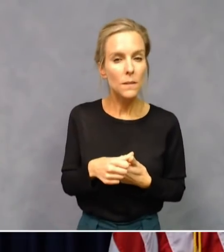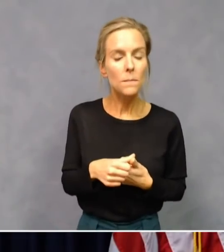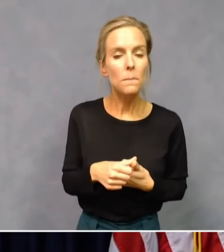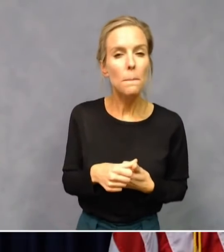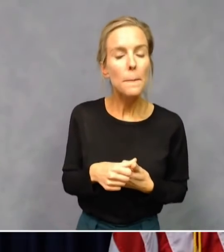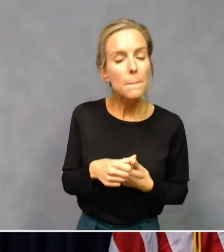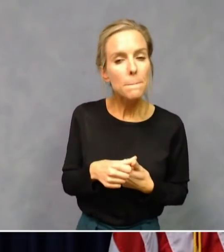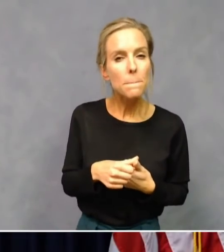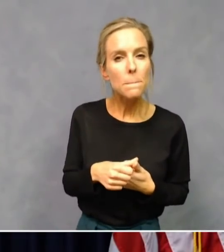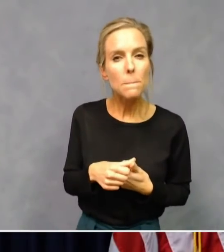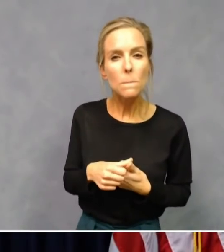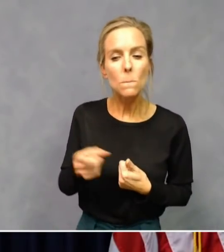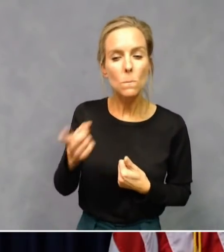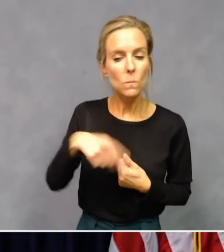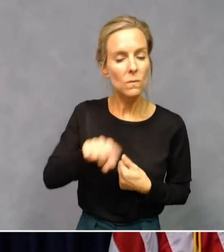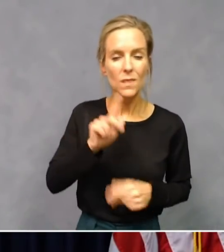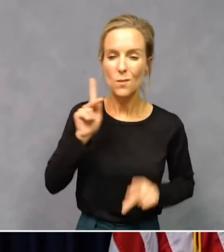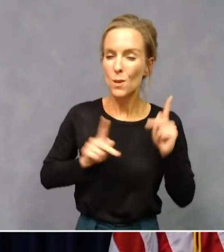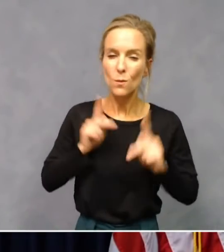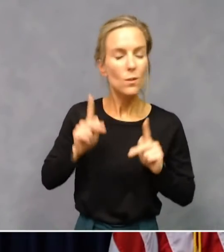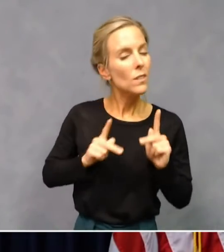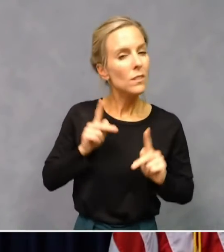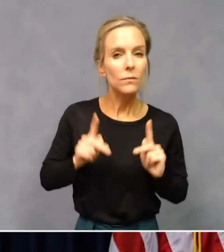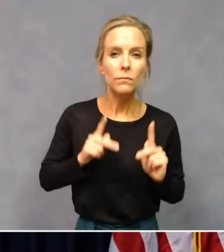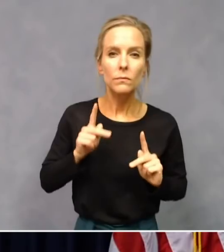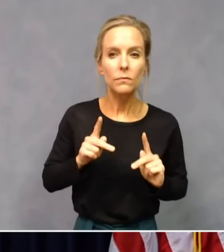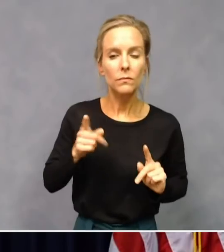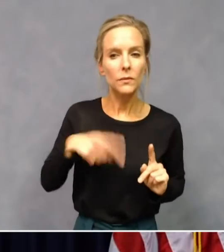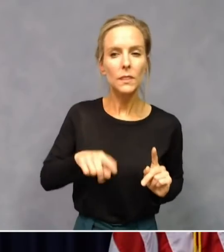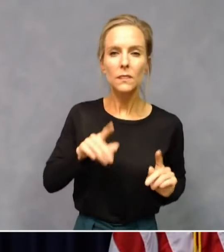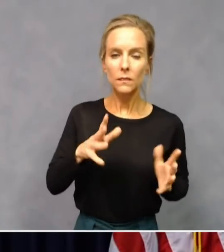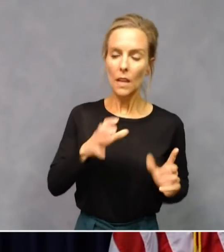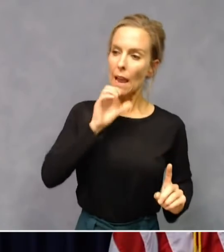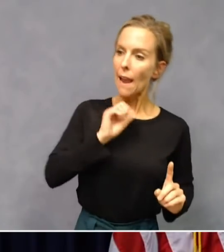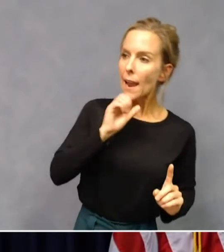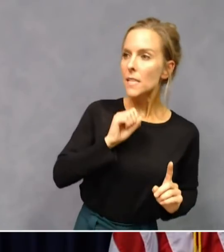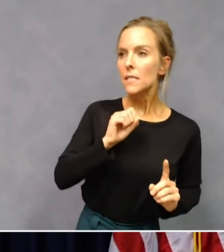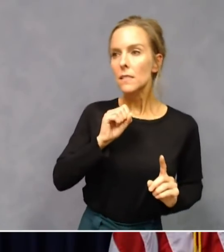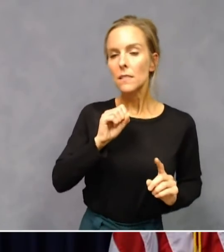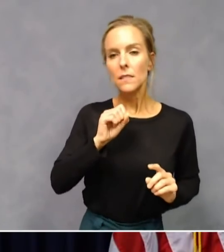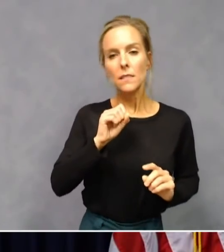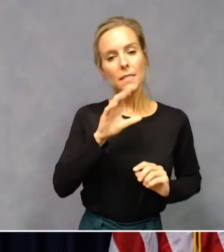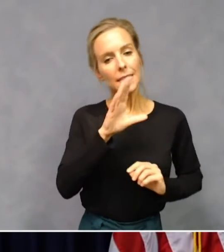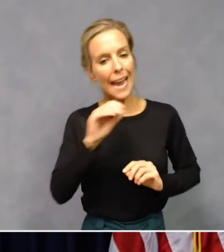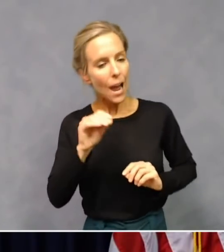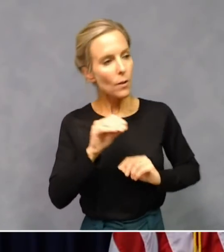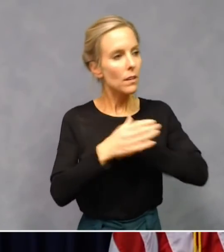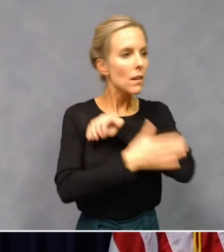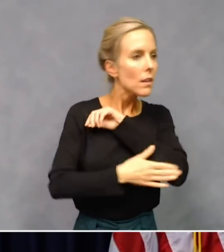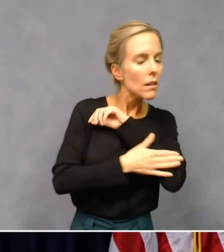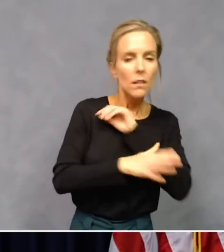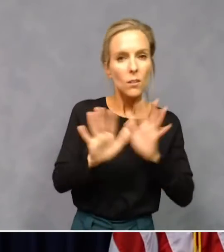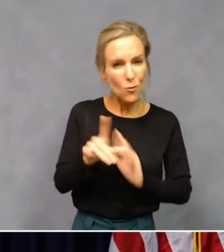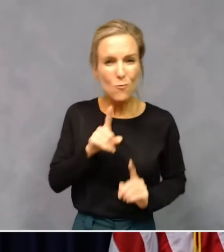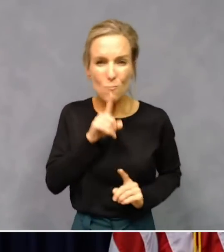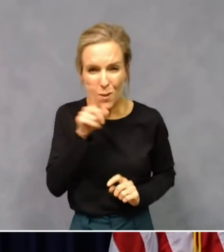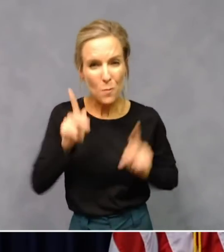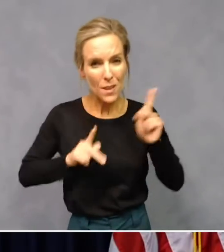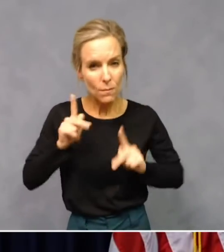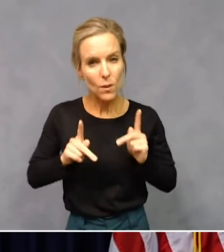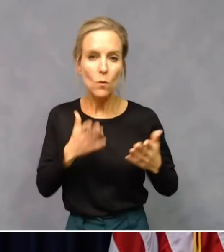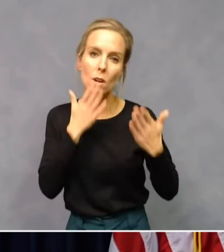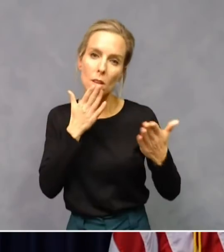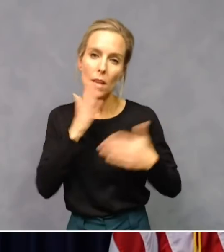these folks are more than ages and counties. They're real people. So yesterday we thanked all our veterans